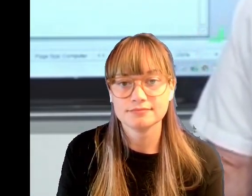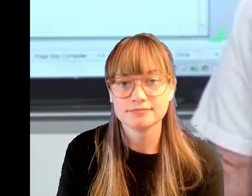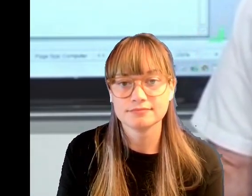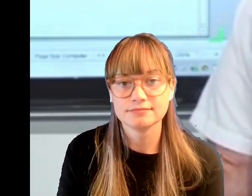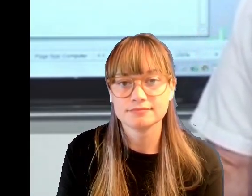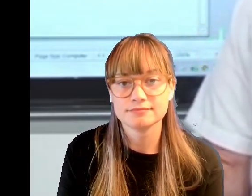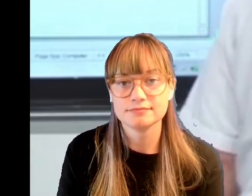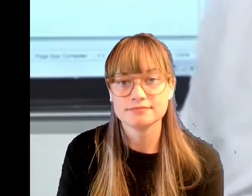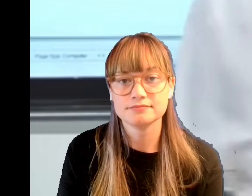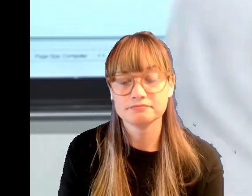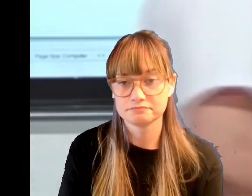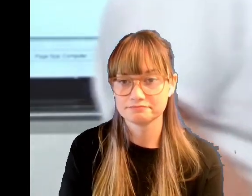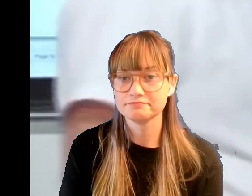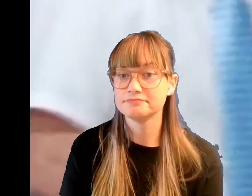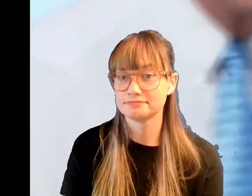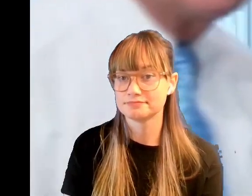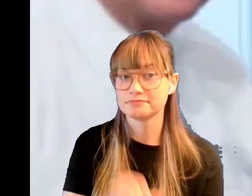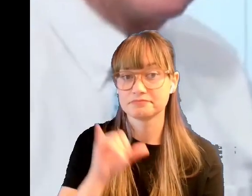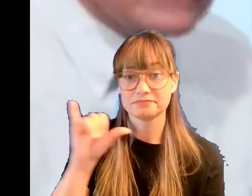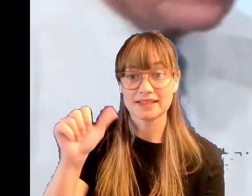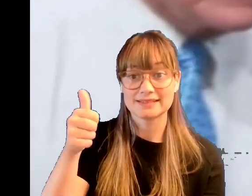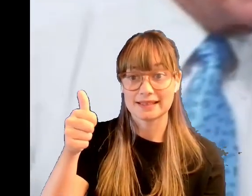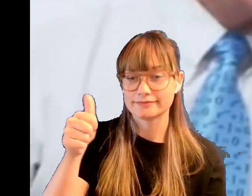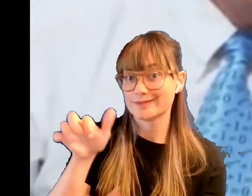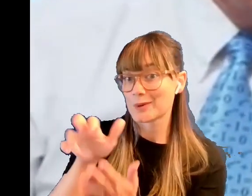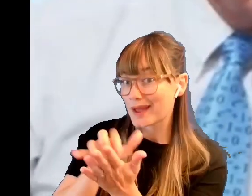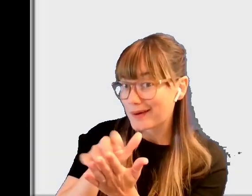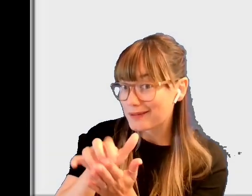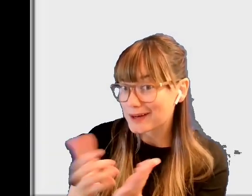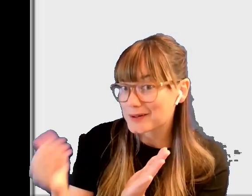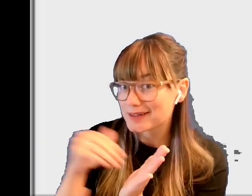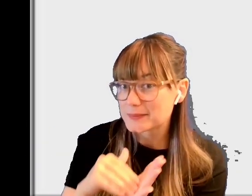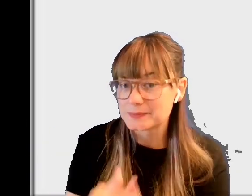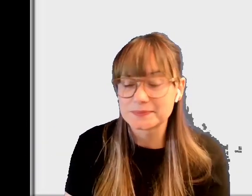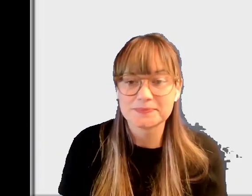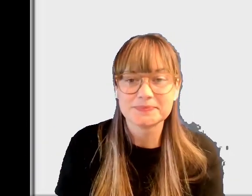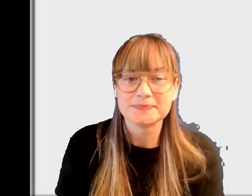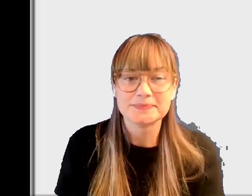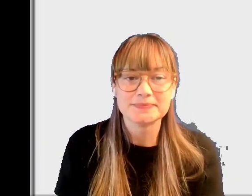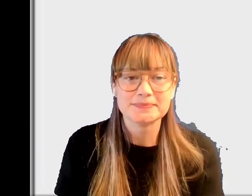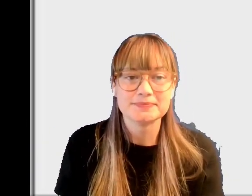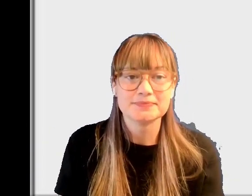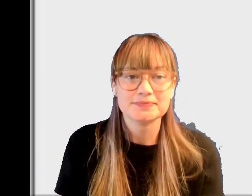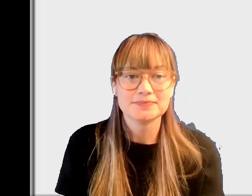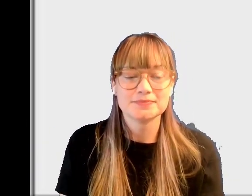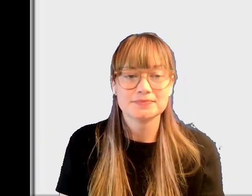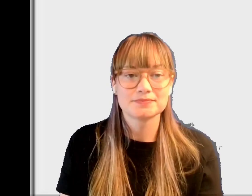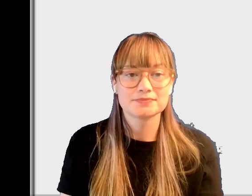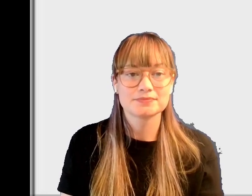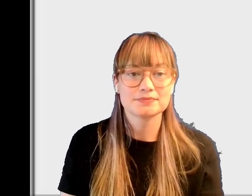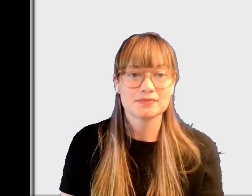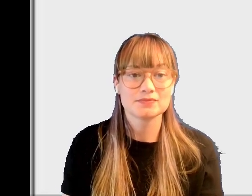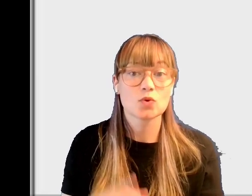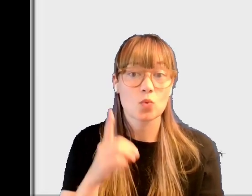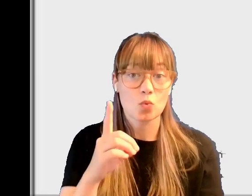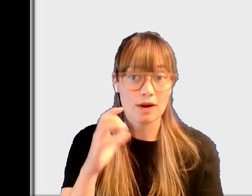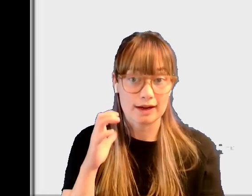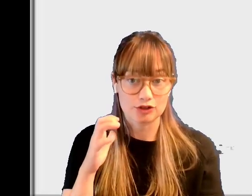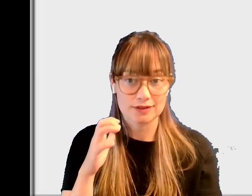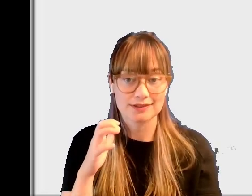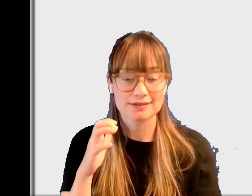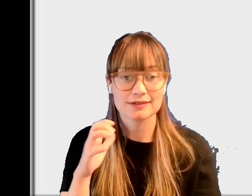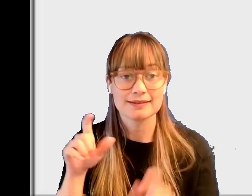this x is 10. And that's where the calculator comes in. I'll just take 100